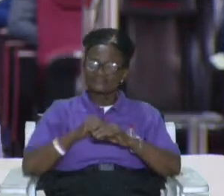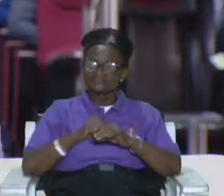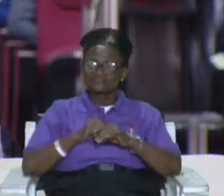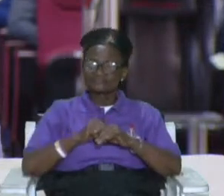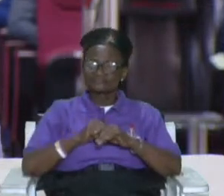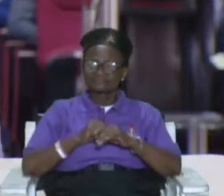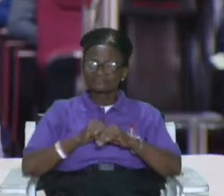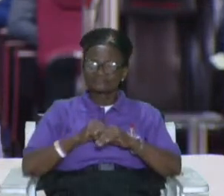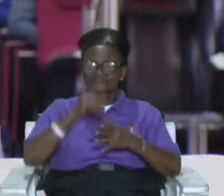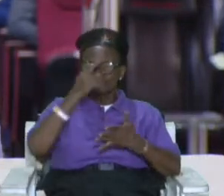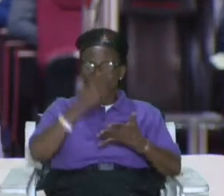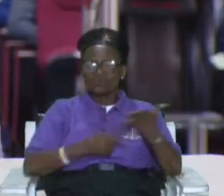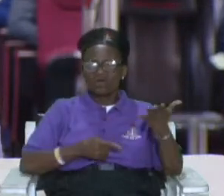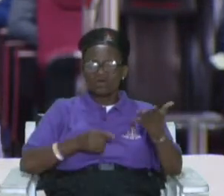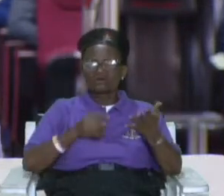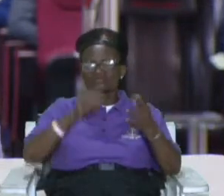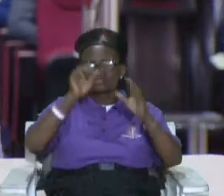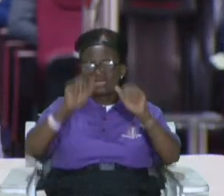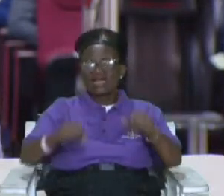5, what can the rod do?